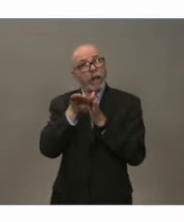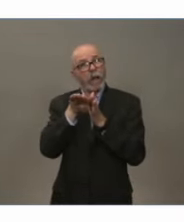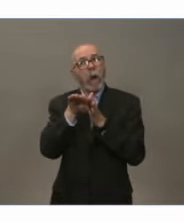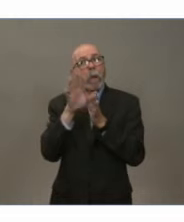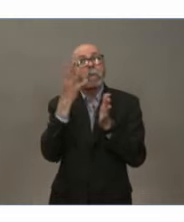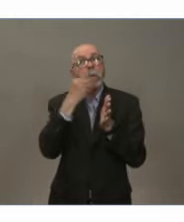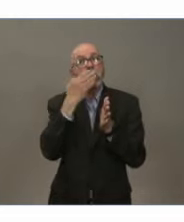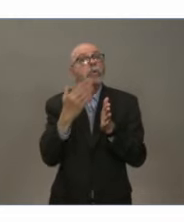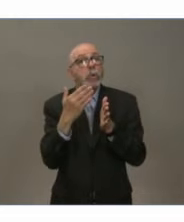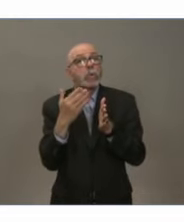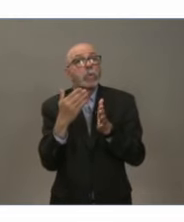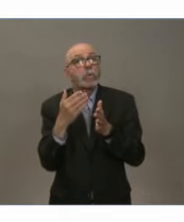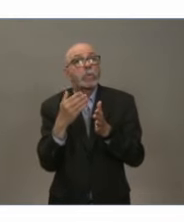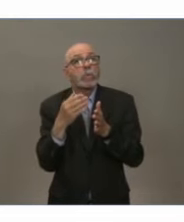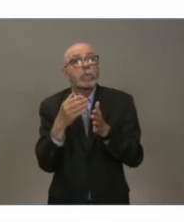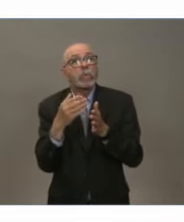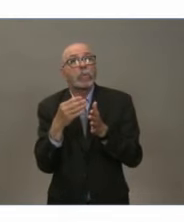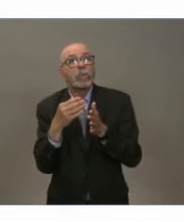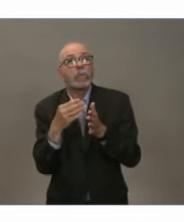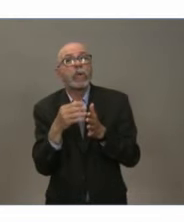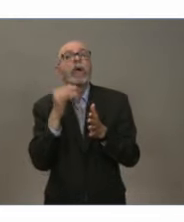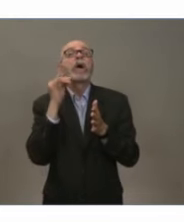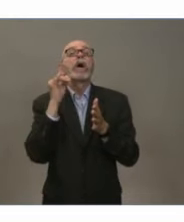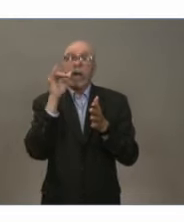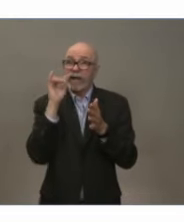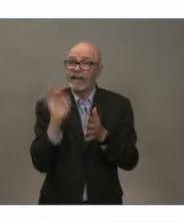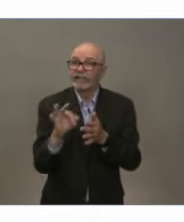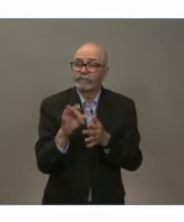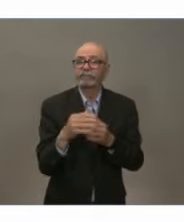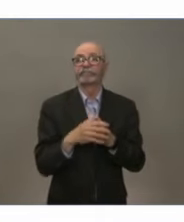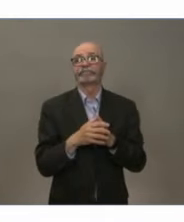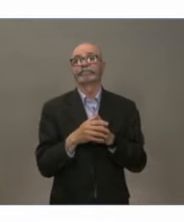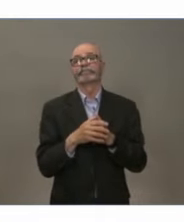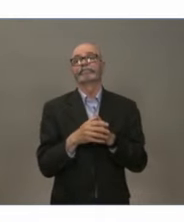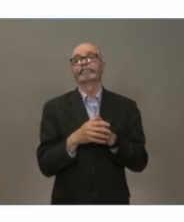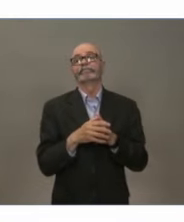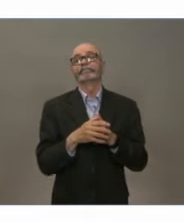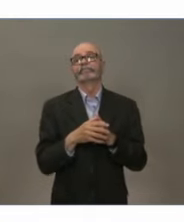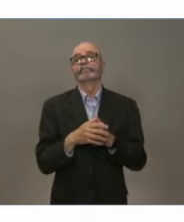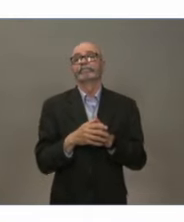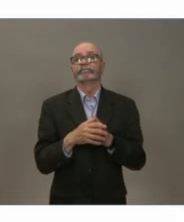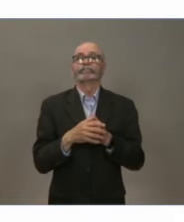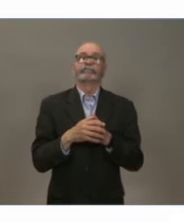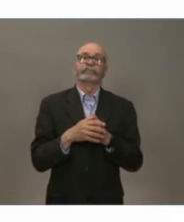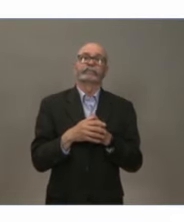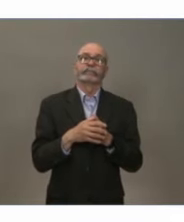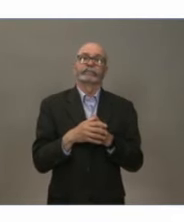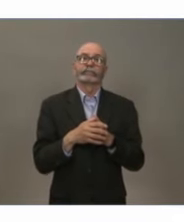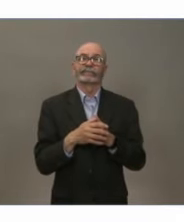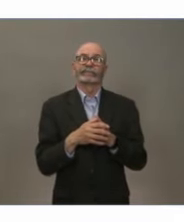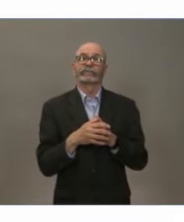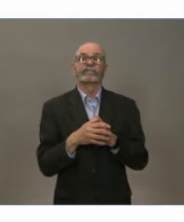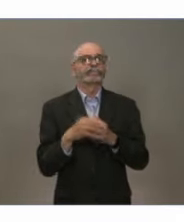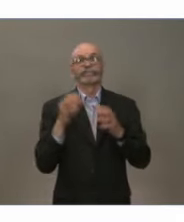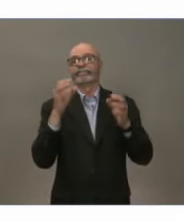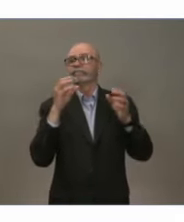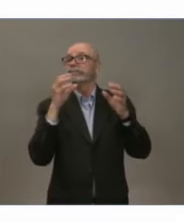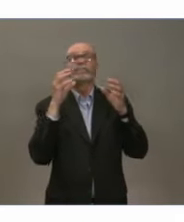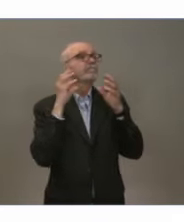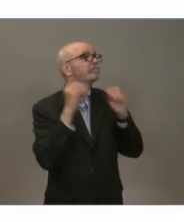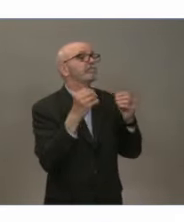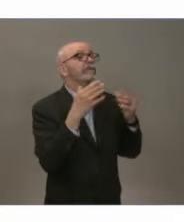If we do the same modeling and remove the impact of any of the strong public health measures, what we see